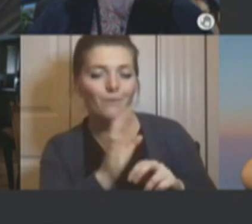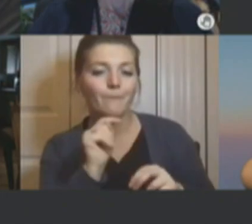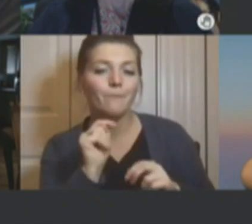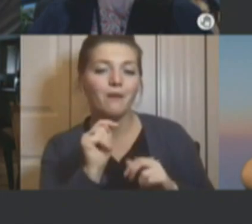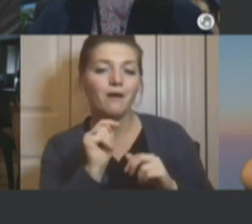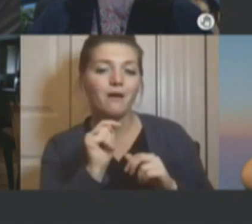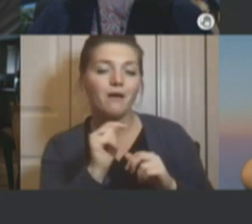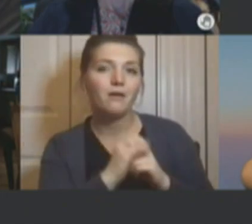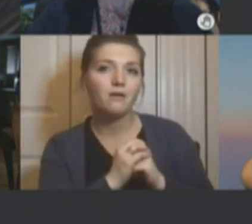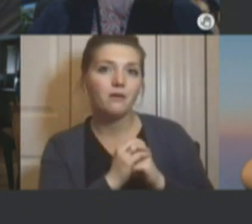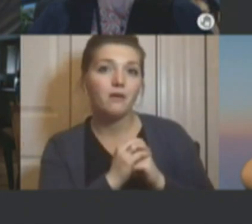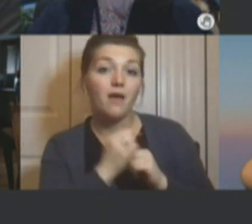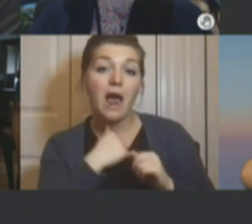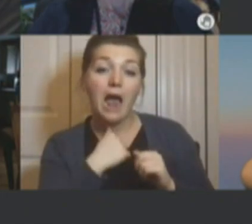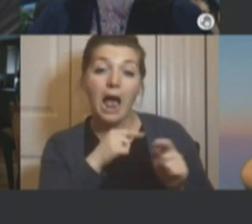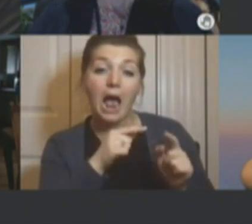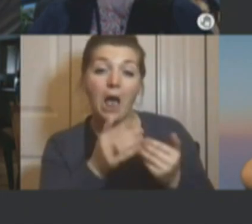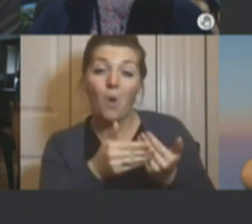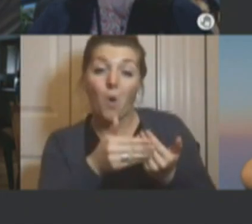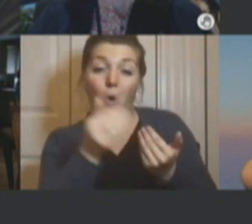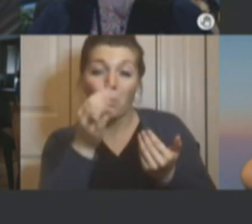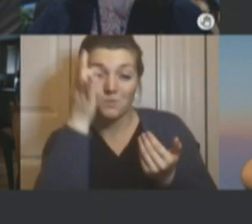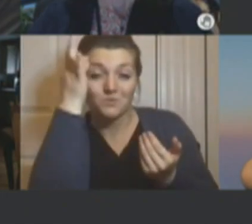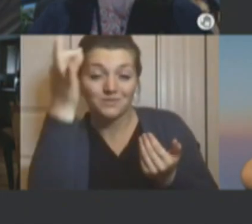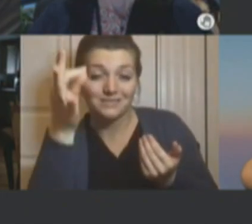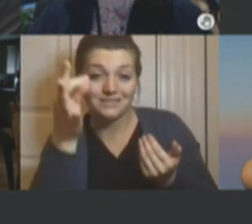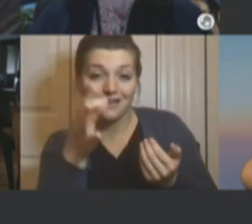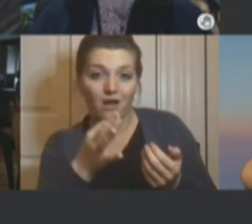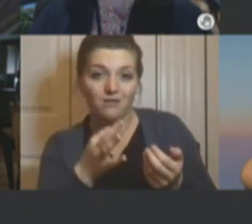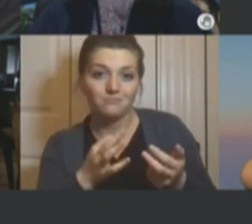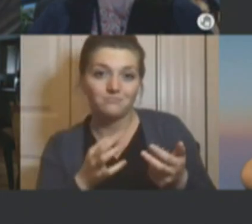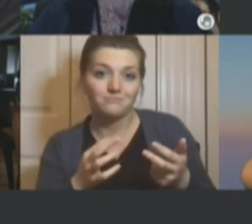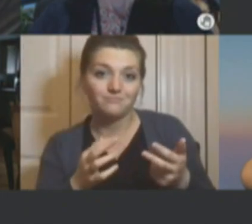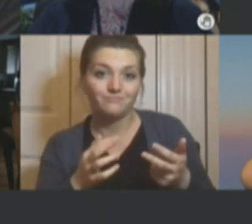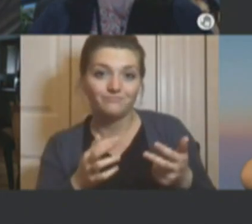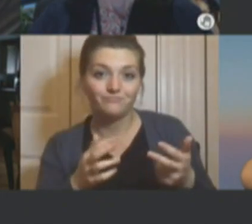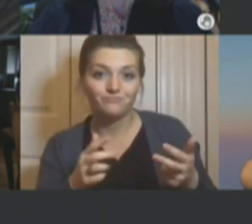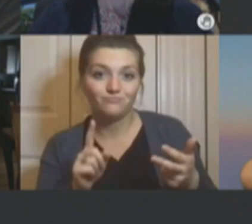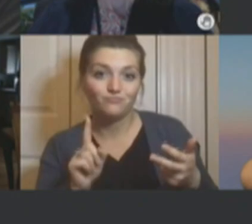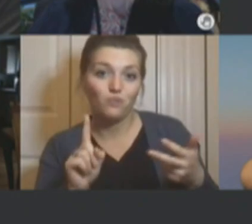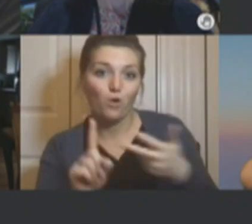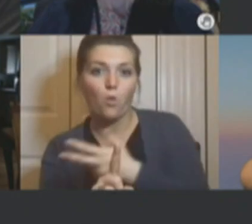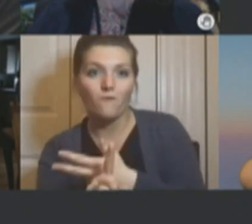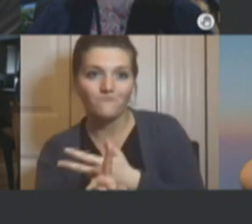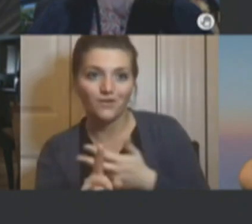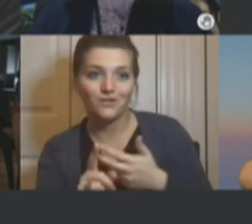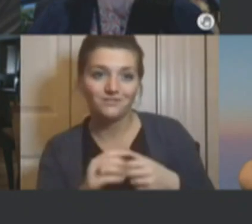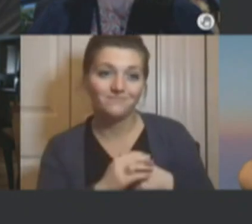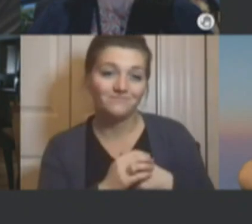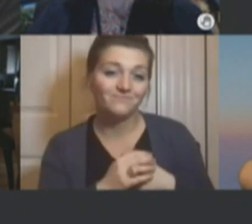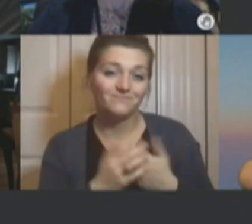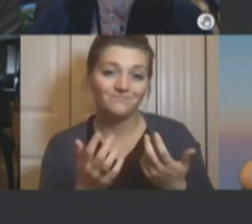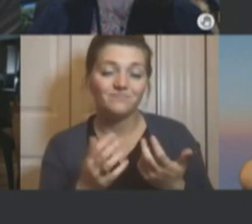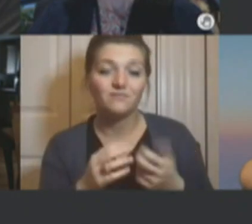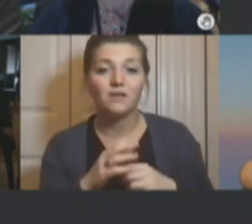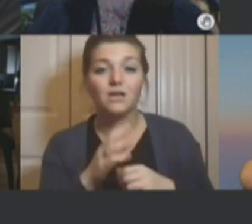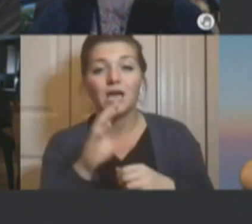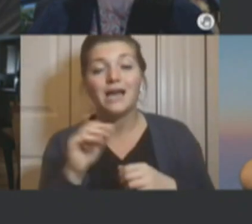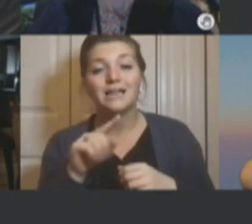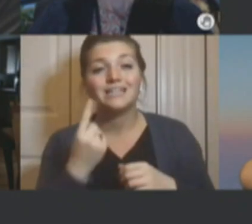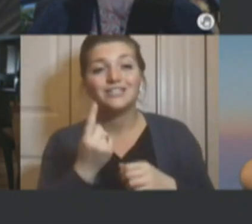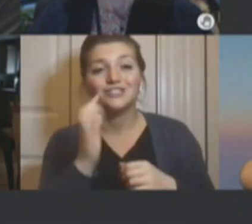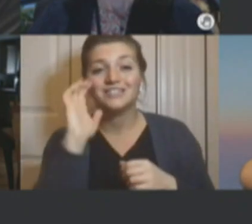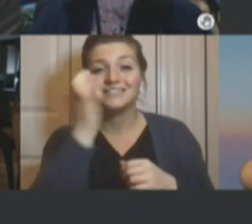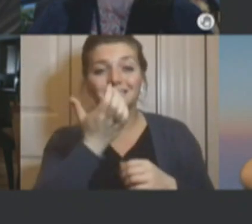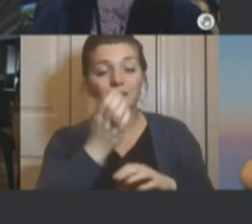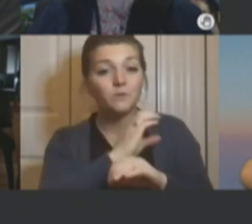I almost got ran over the other day again. And, it just seems that there's no end